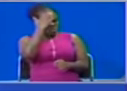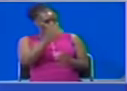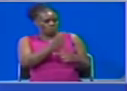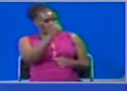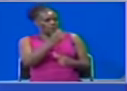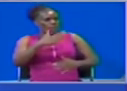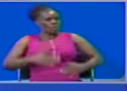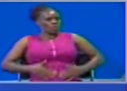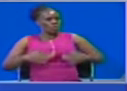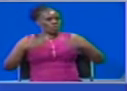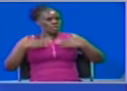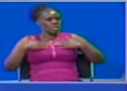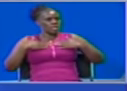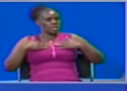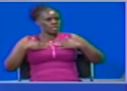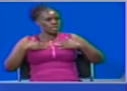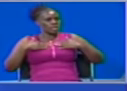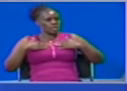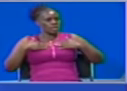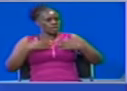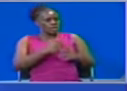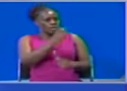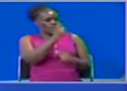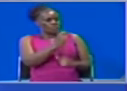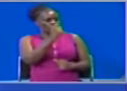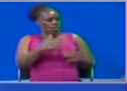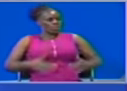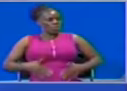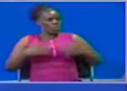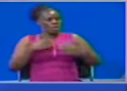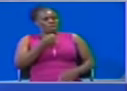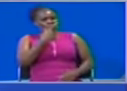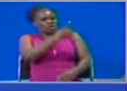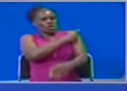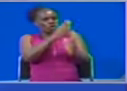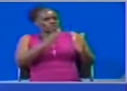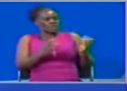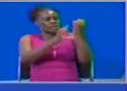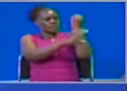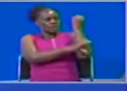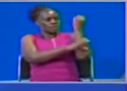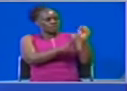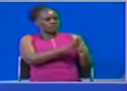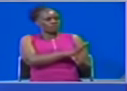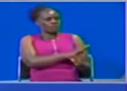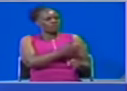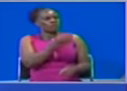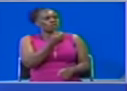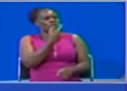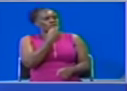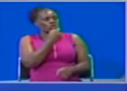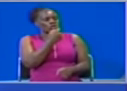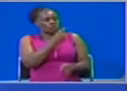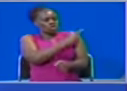body. That is the umbrella body for medical doctors and dentists countrywide. Mm-hmm. Dr. Cleopa